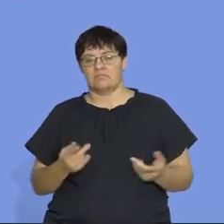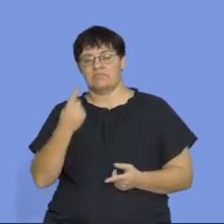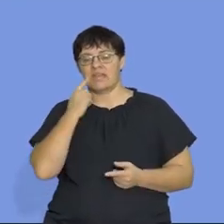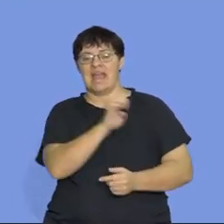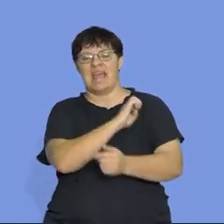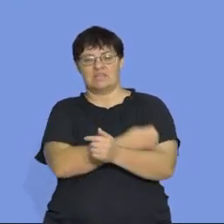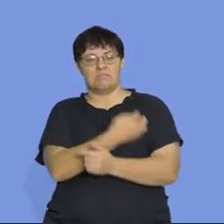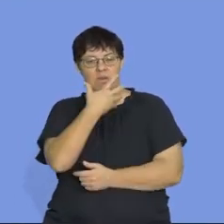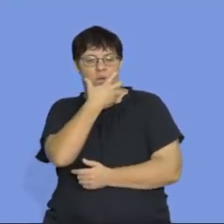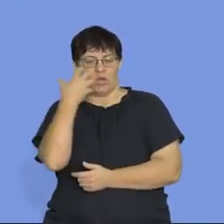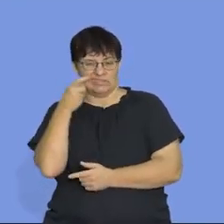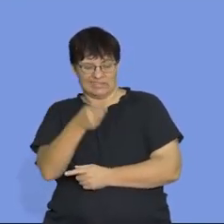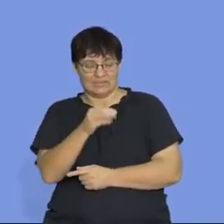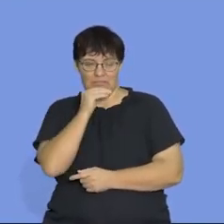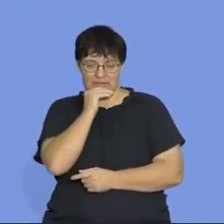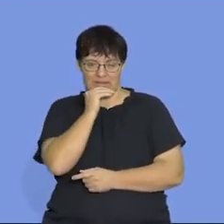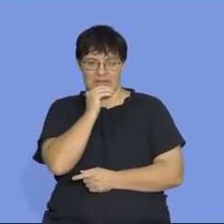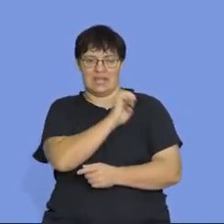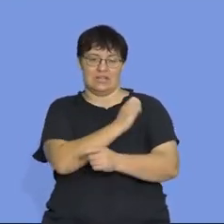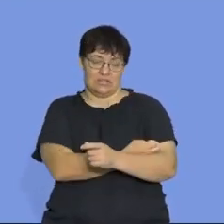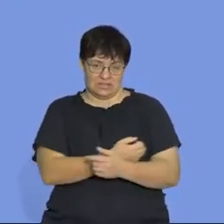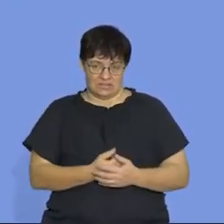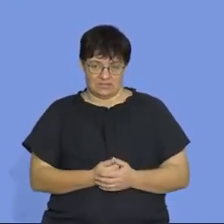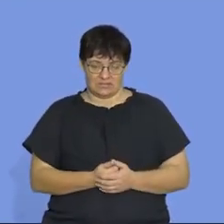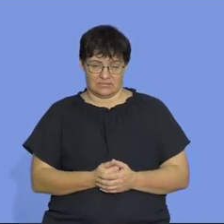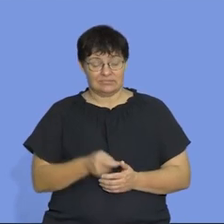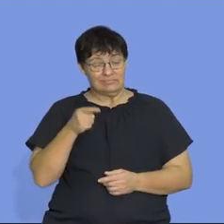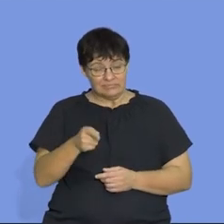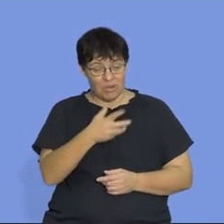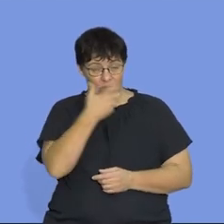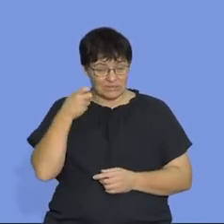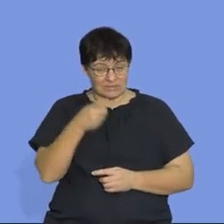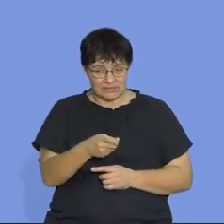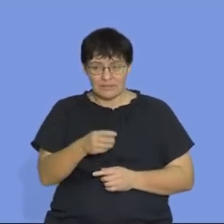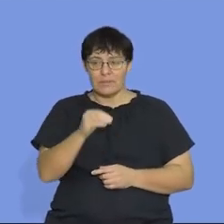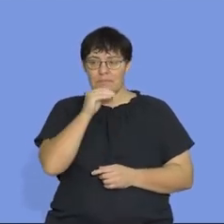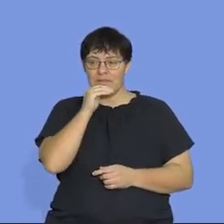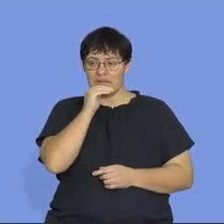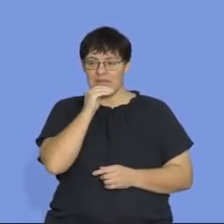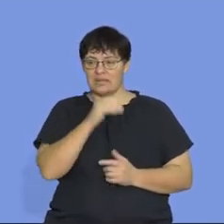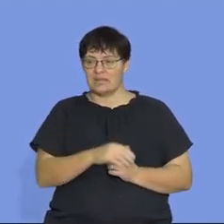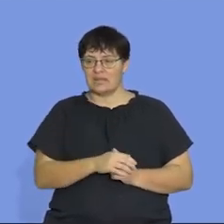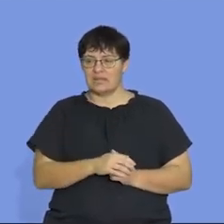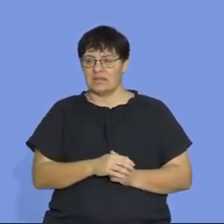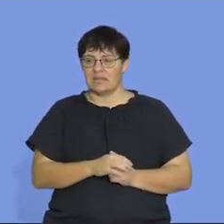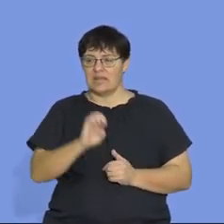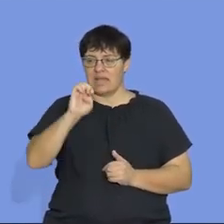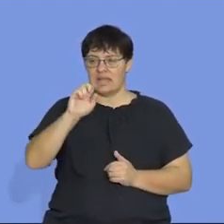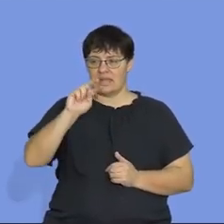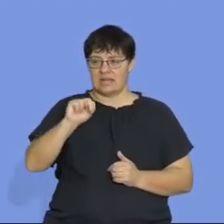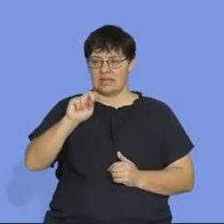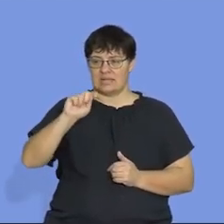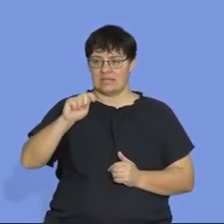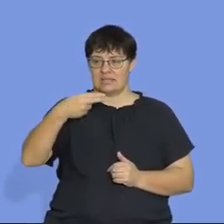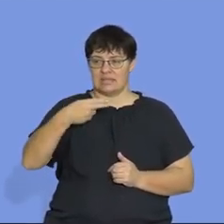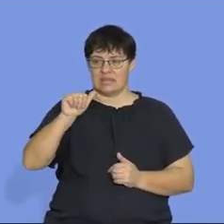Right. Okay. So the heat of reaction is a measure of the enthalpy change. So there's what we call the enthalpy